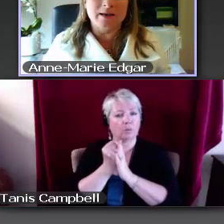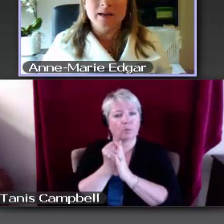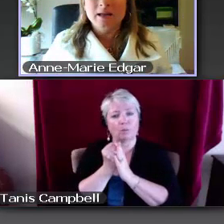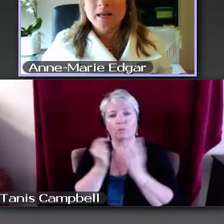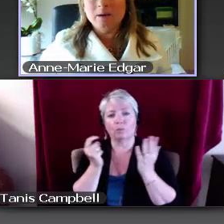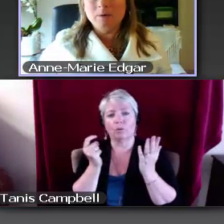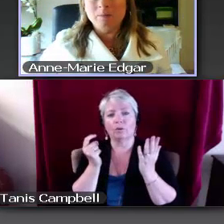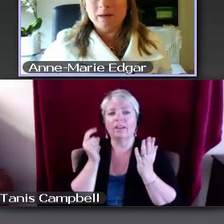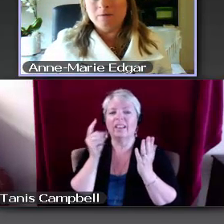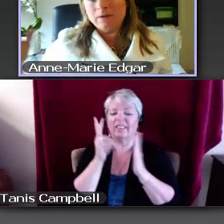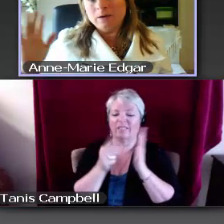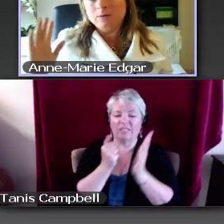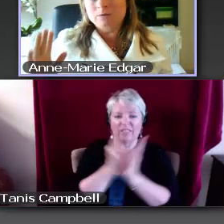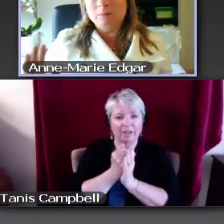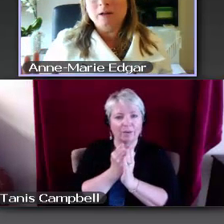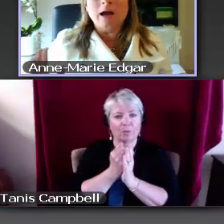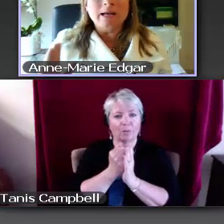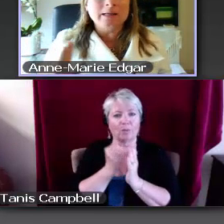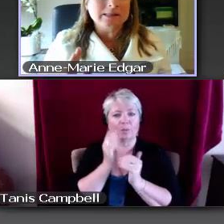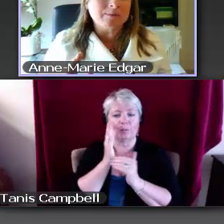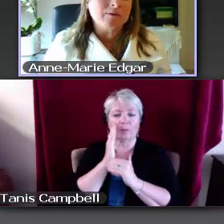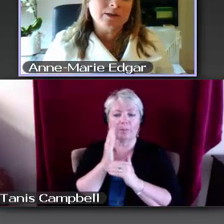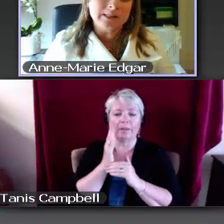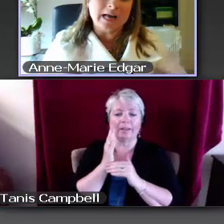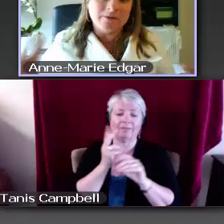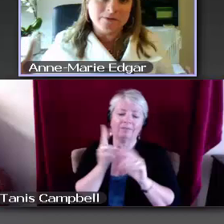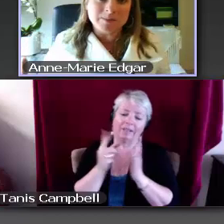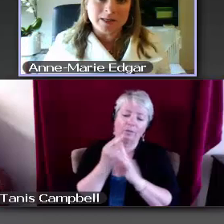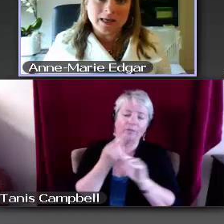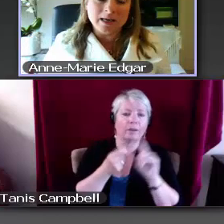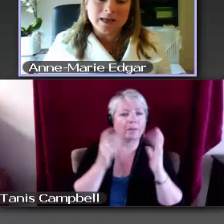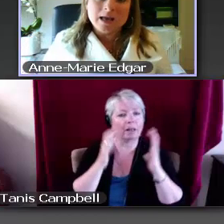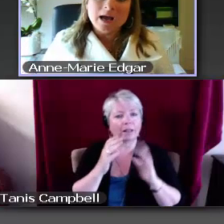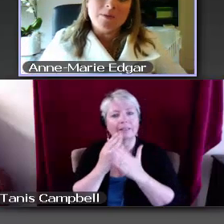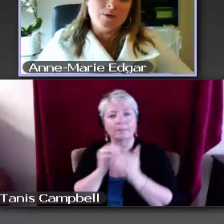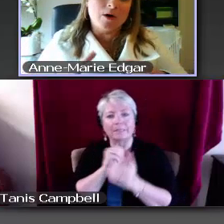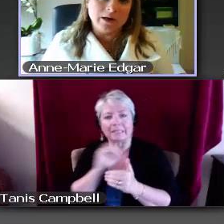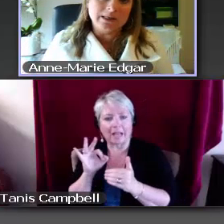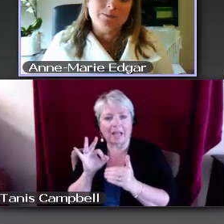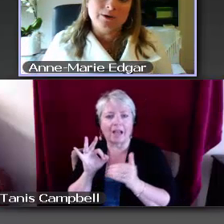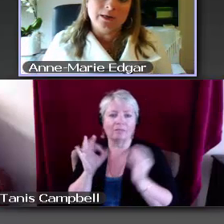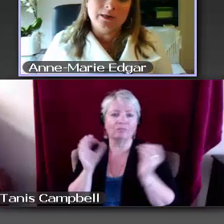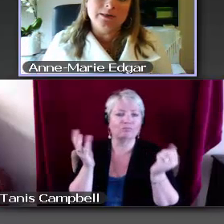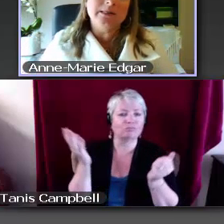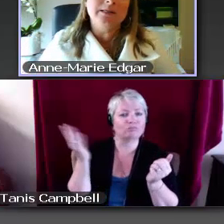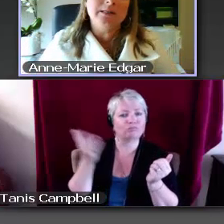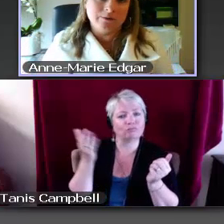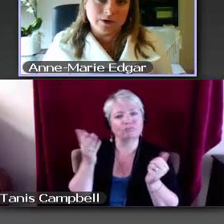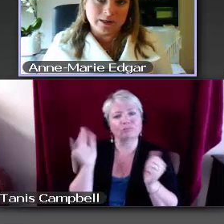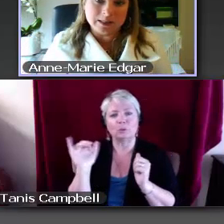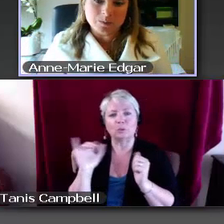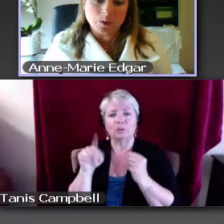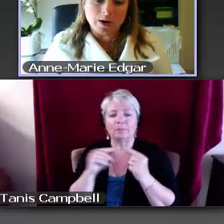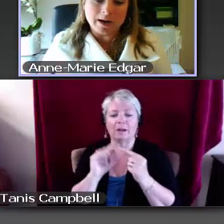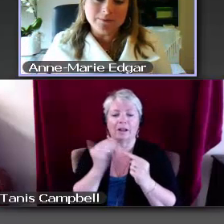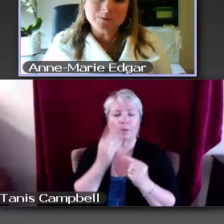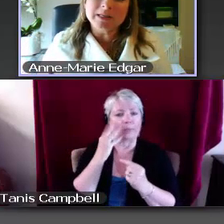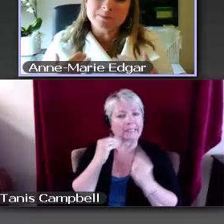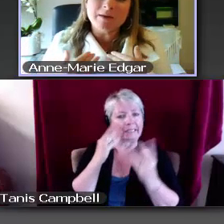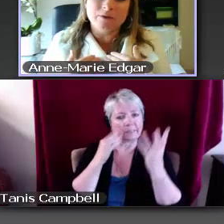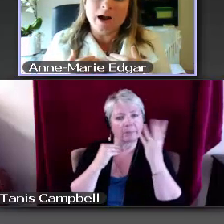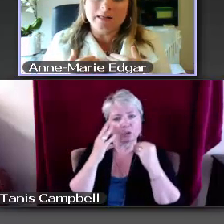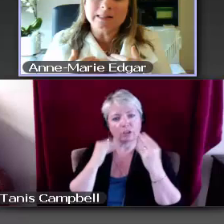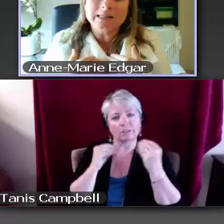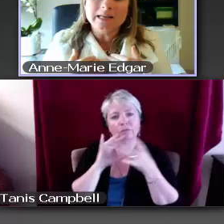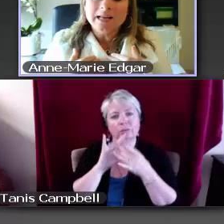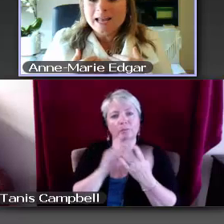whole event. It will be videos from clients, some of our staff speaking about our experience in delivering these programs, what